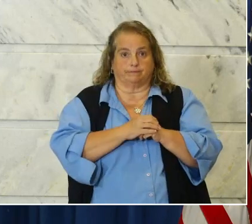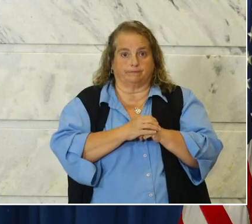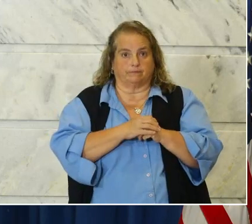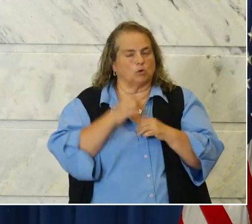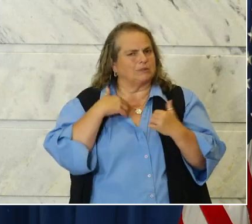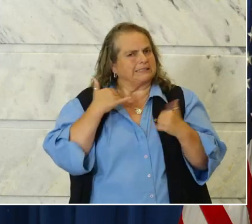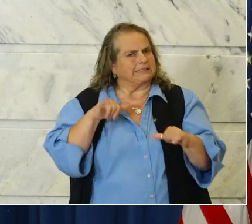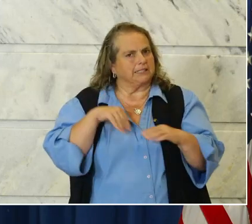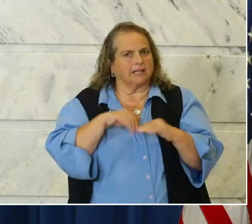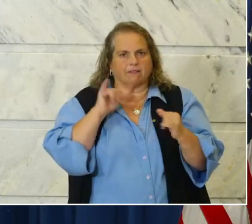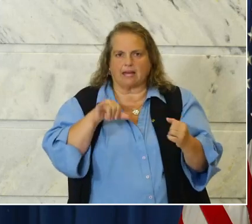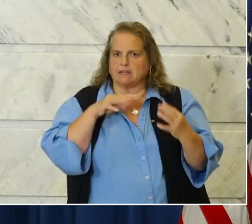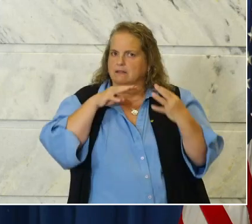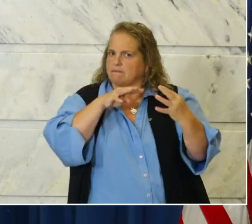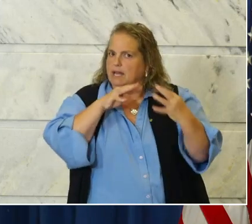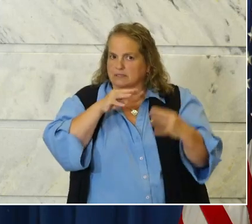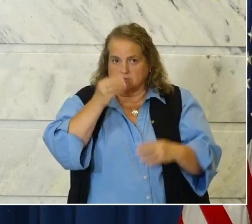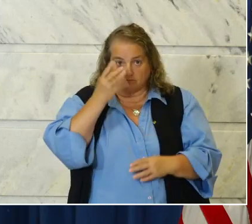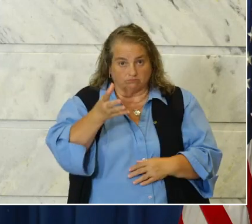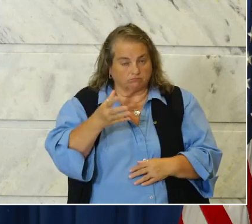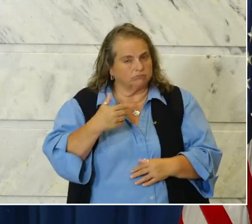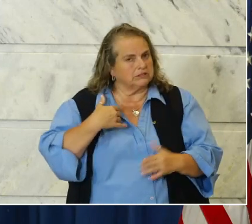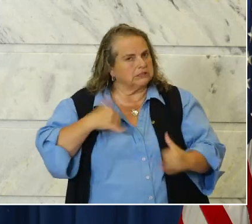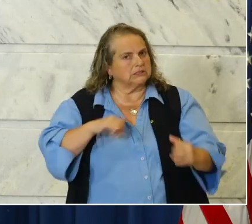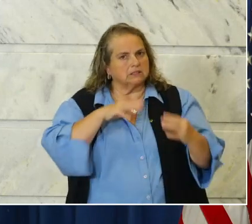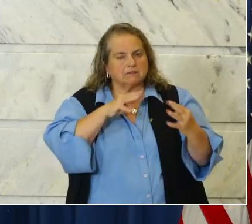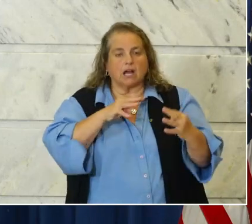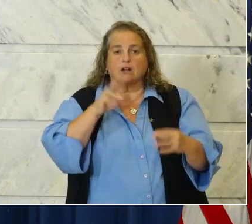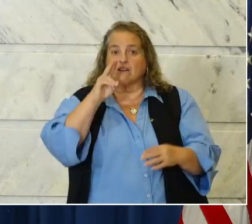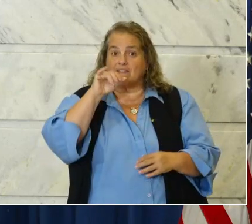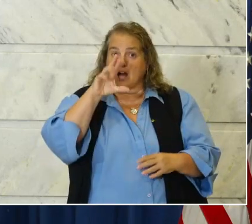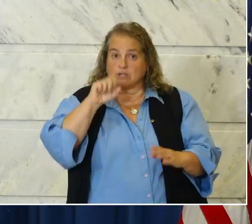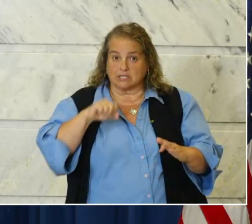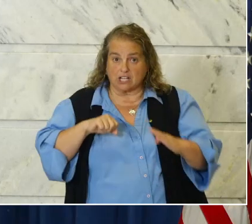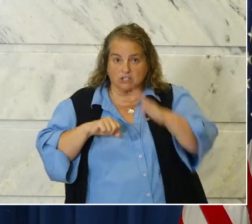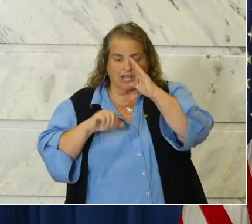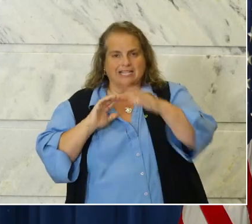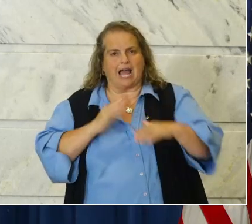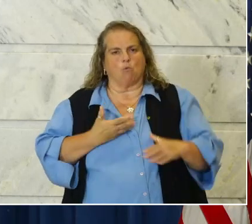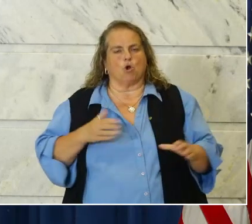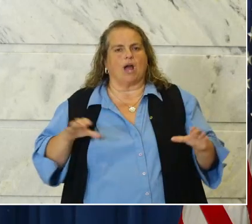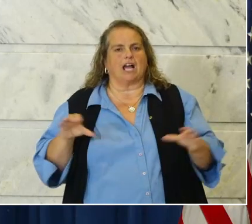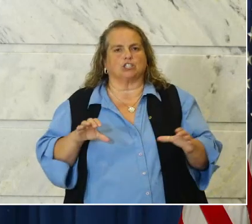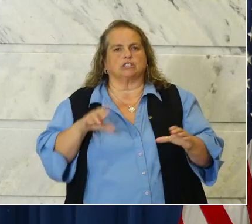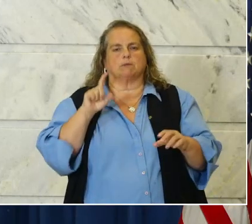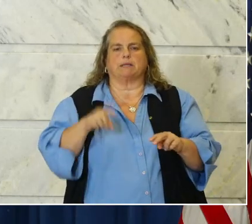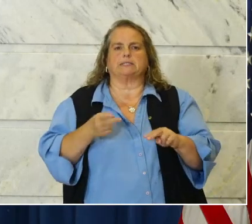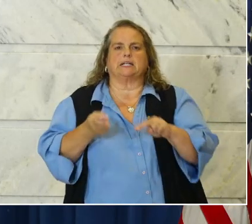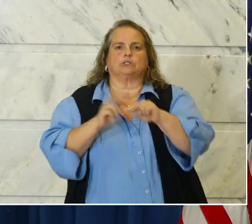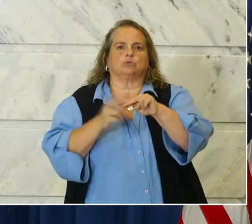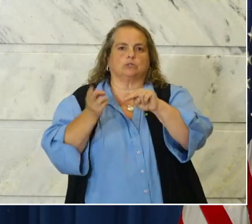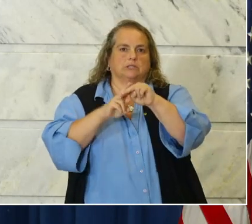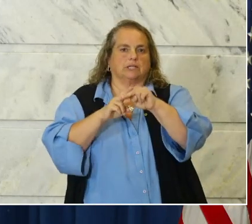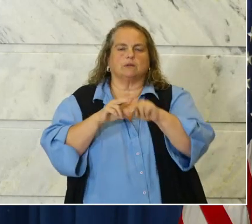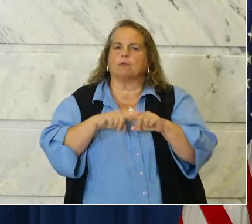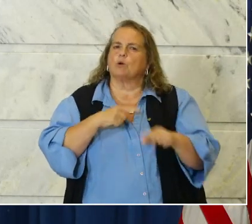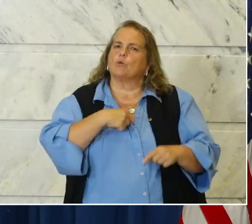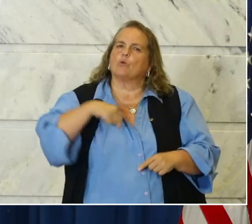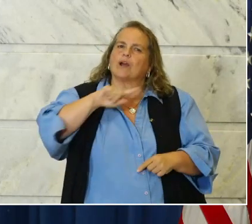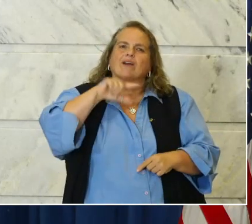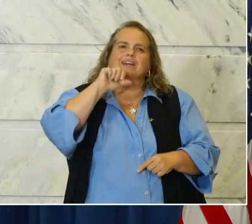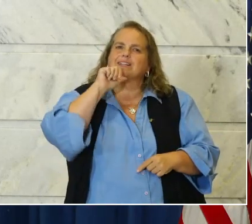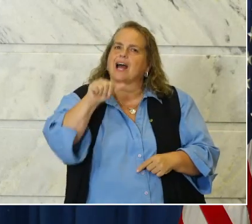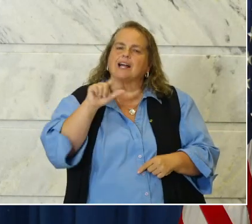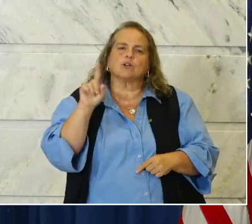fight. And that means that when the virus escalates, our actions have to escalate. But we're not where we were